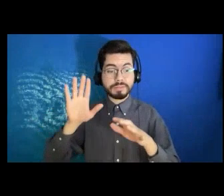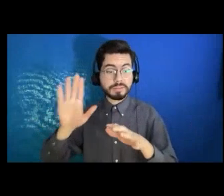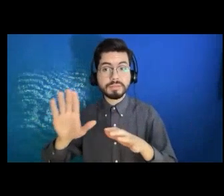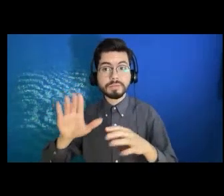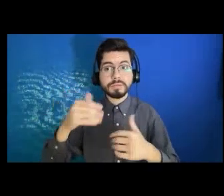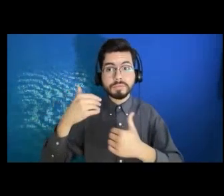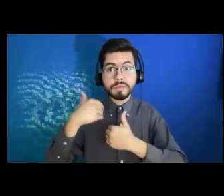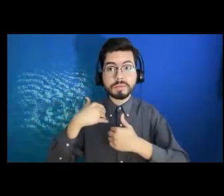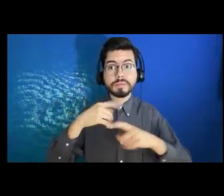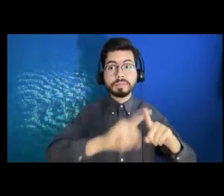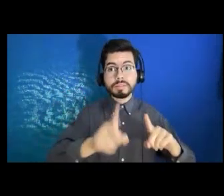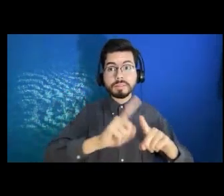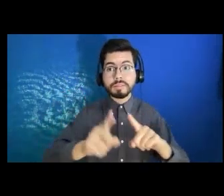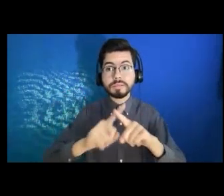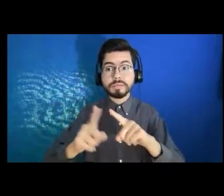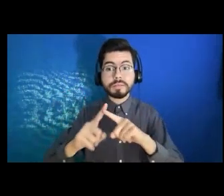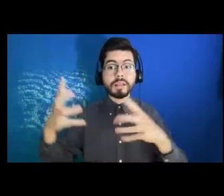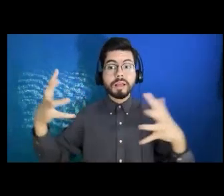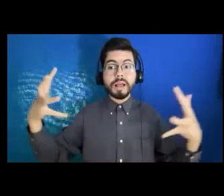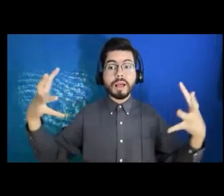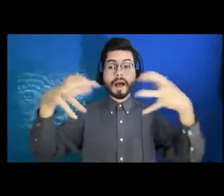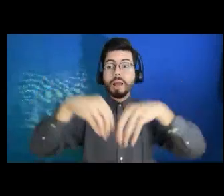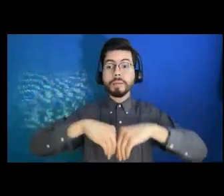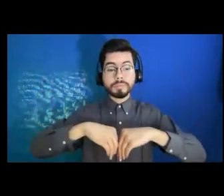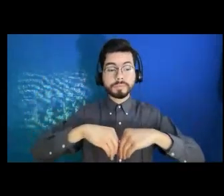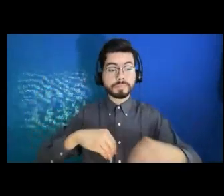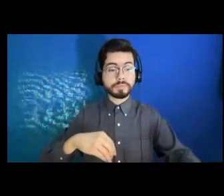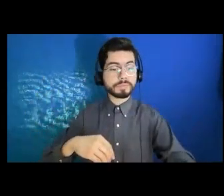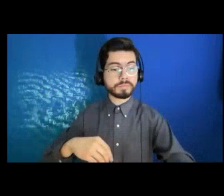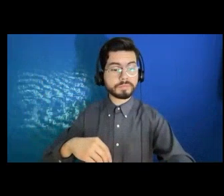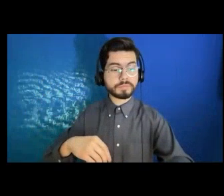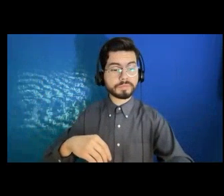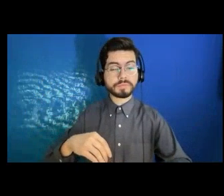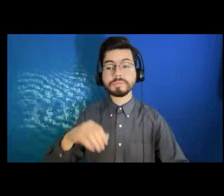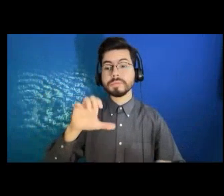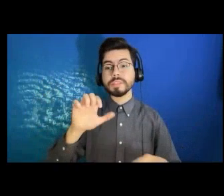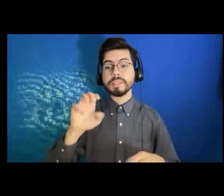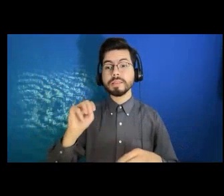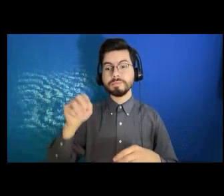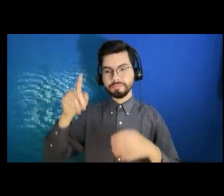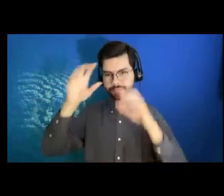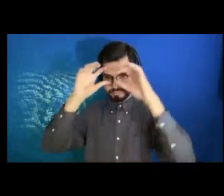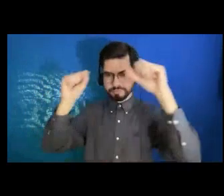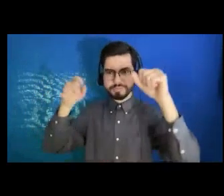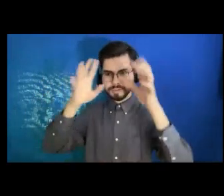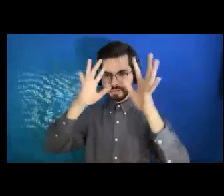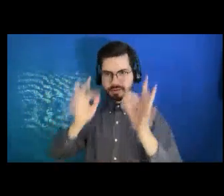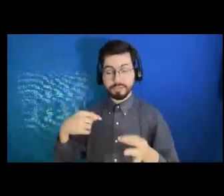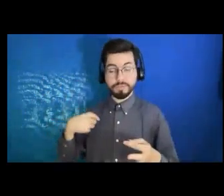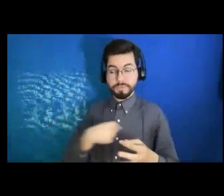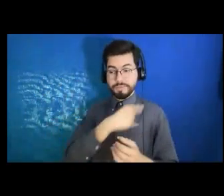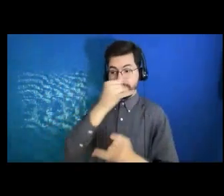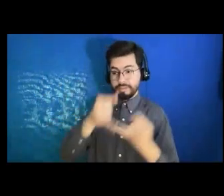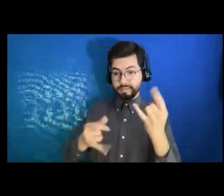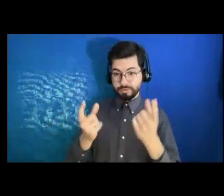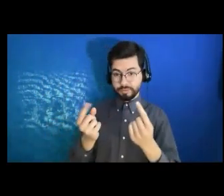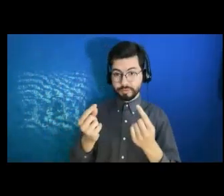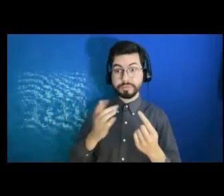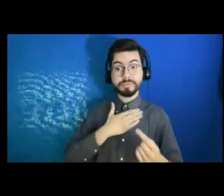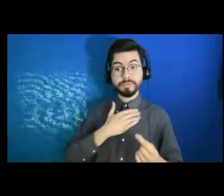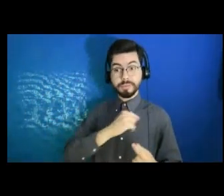and Cam decides what strategy we'll adopt. So my staff provides